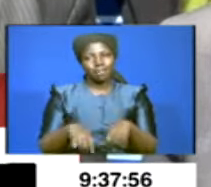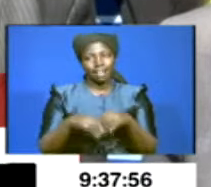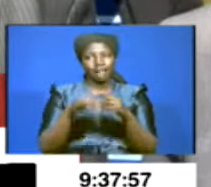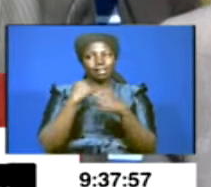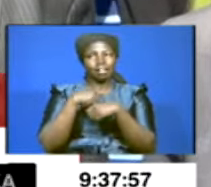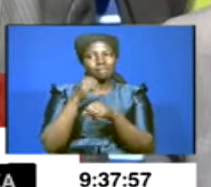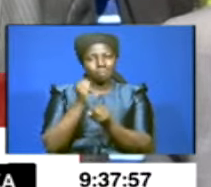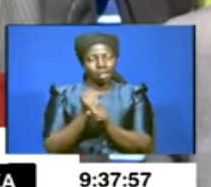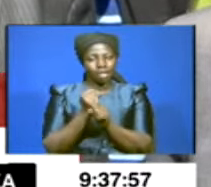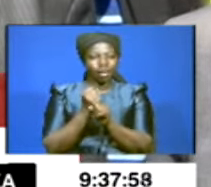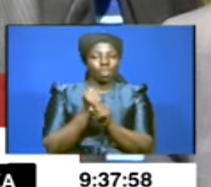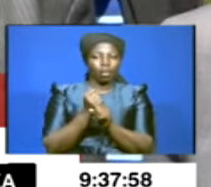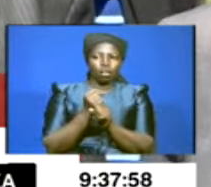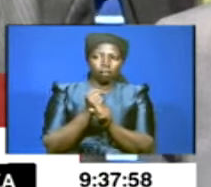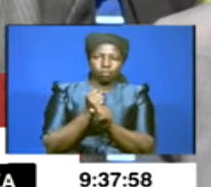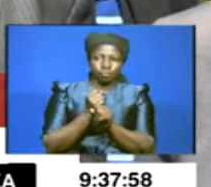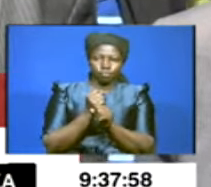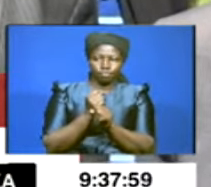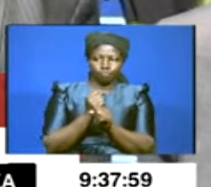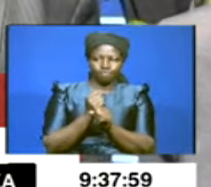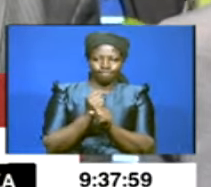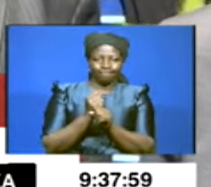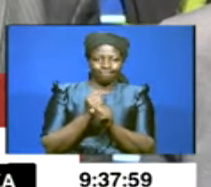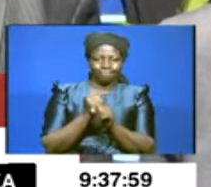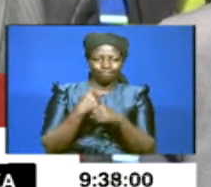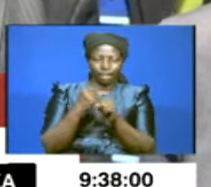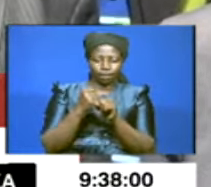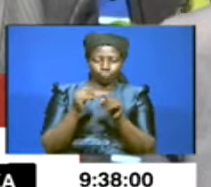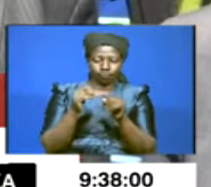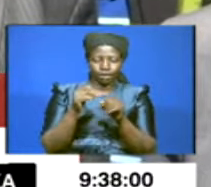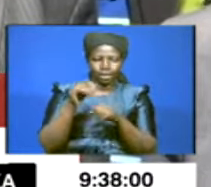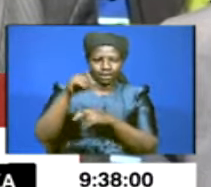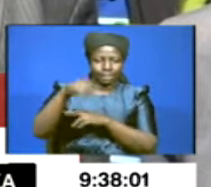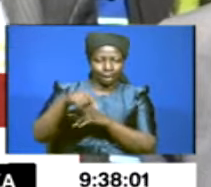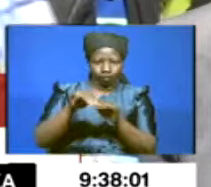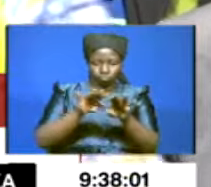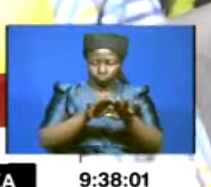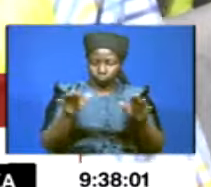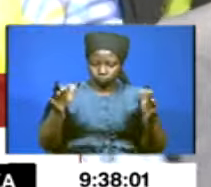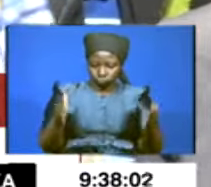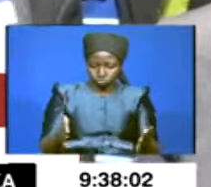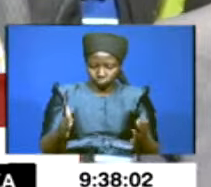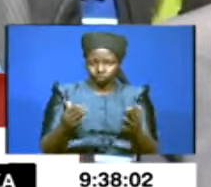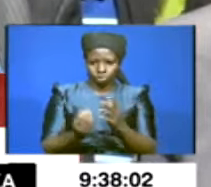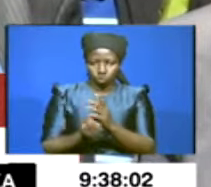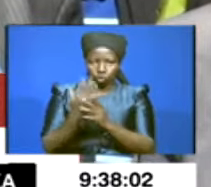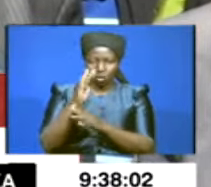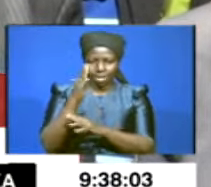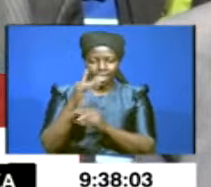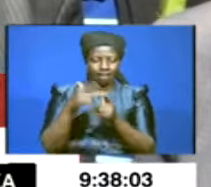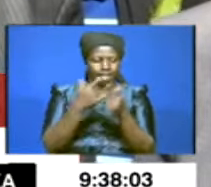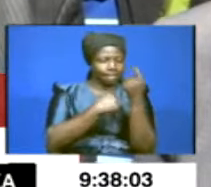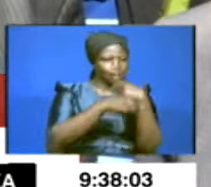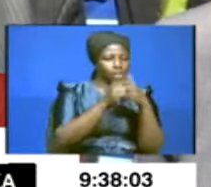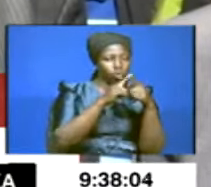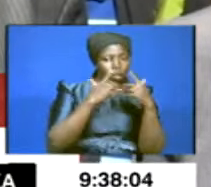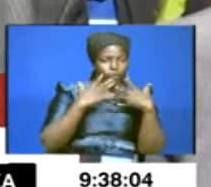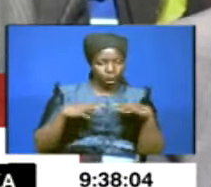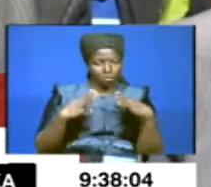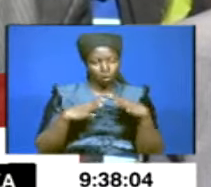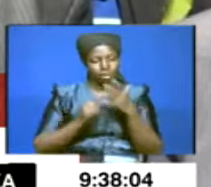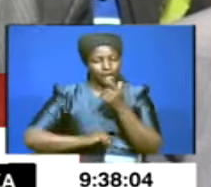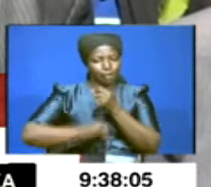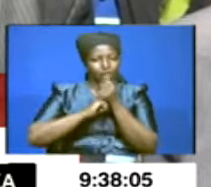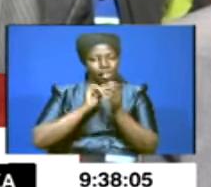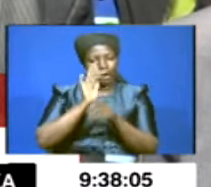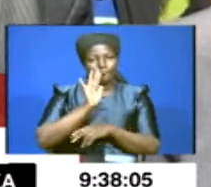wataweza kupanga waweze kutengeneza seedlings na waweze kuuzia wananchi na waweze pia kujikimu kimaisha. Wapate incomes kutoka